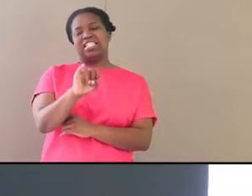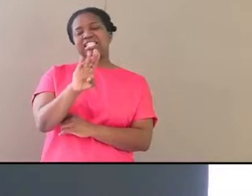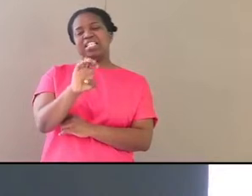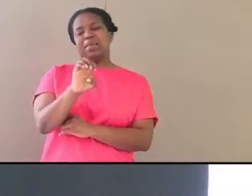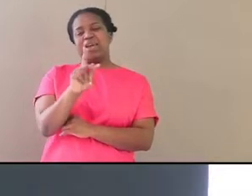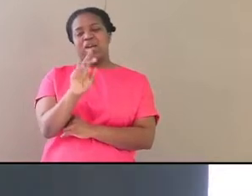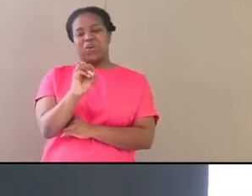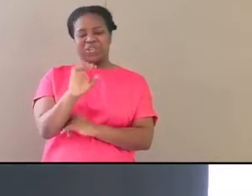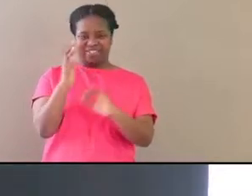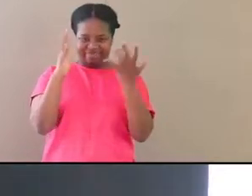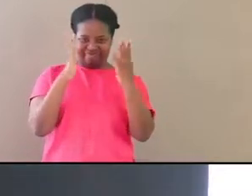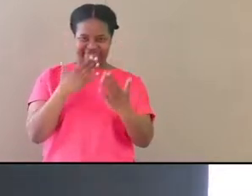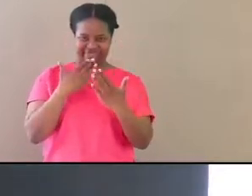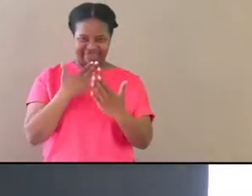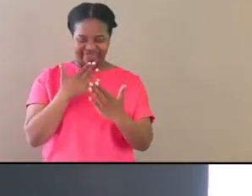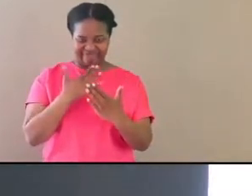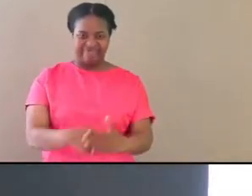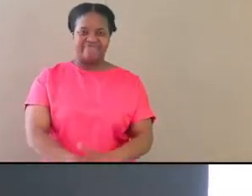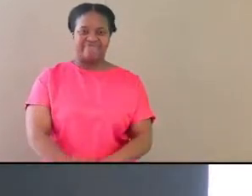Thank you. Thank